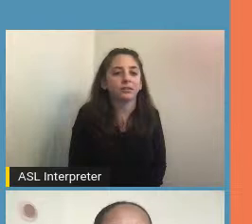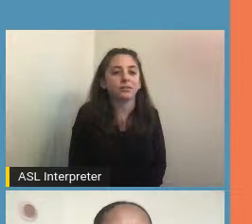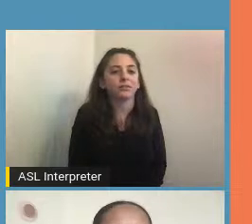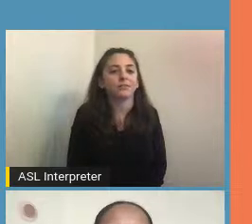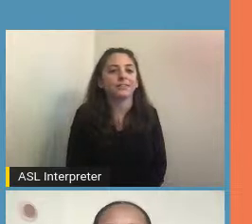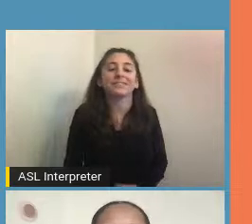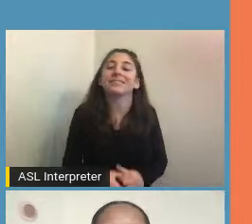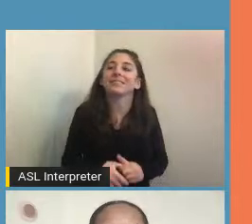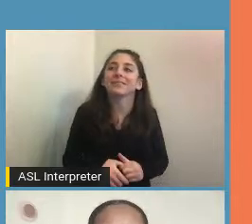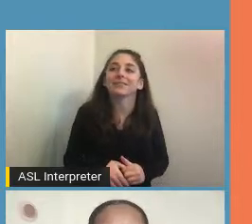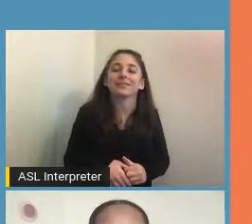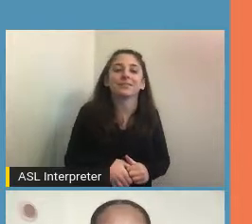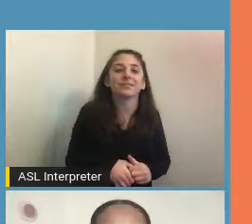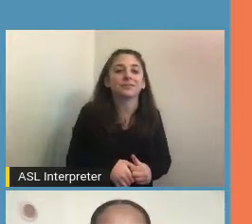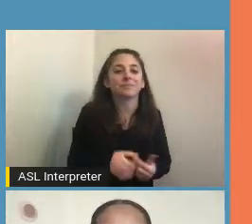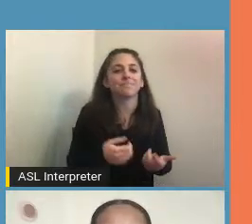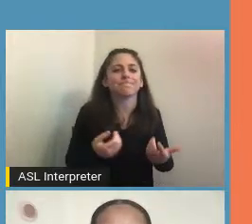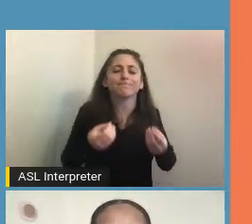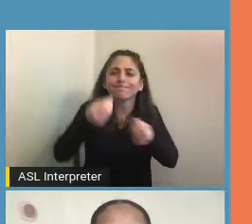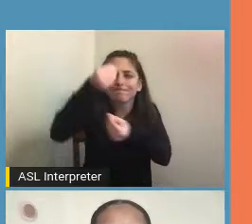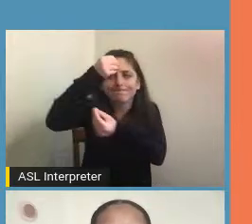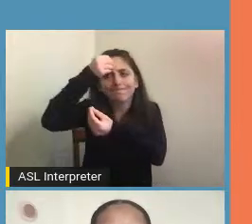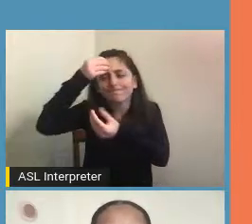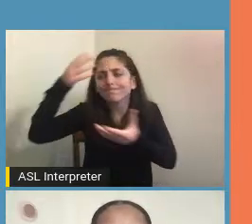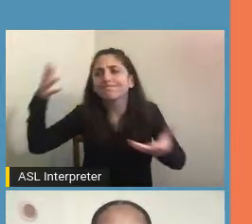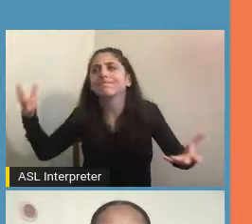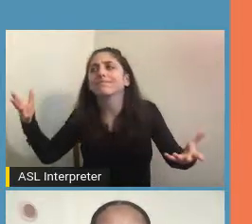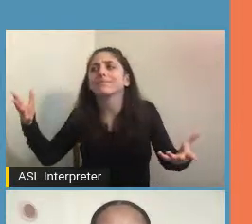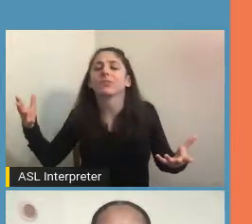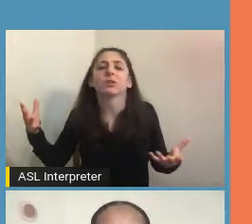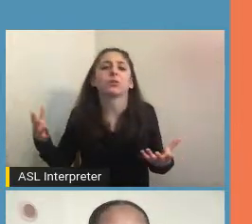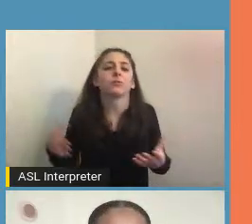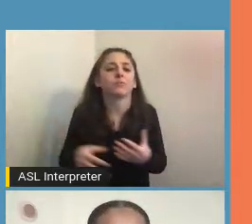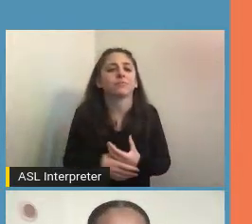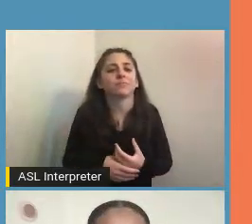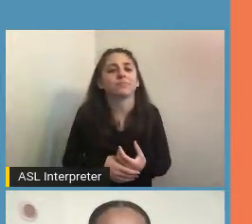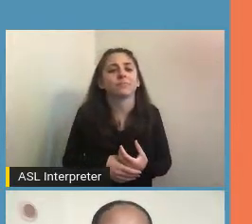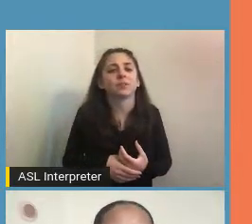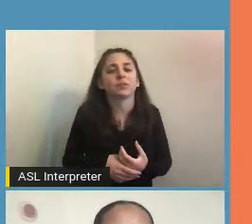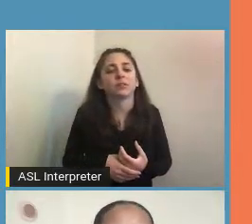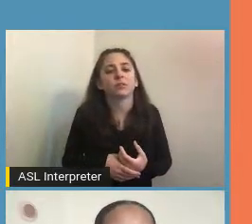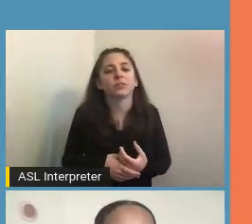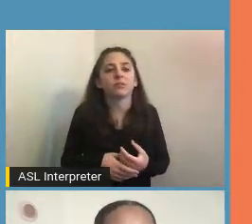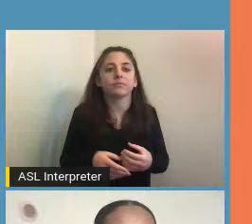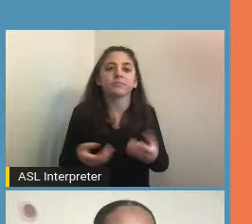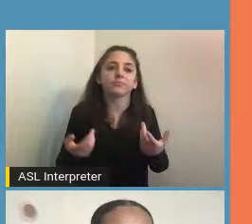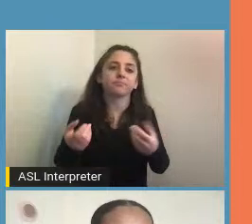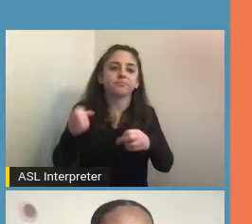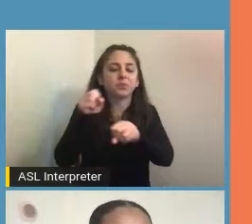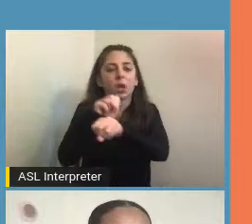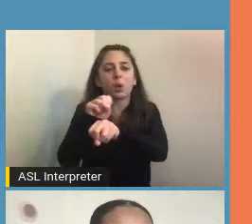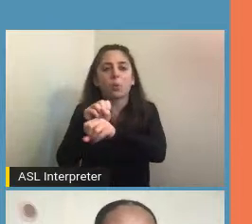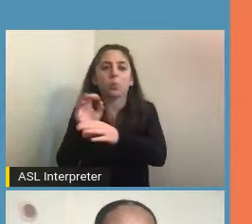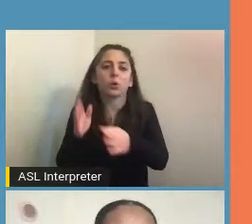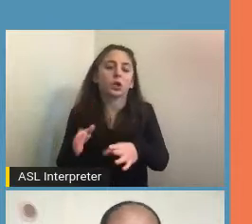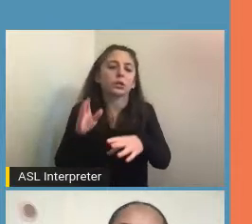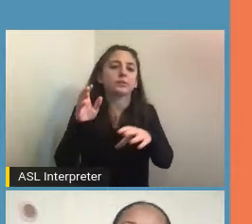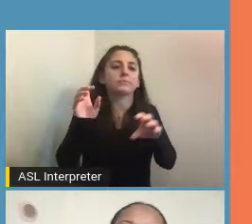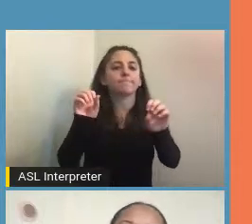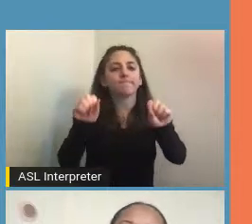your colleagues that are running the program as well about the content so they can share it with their